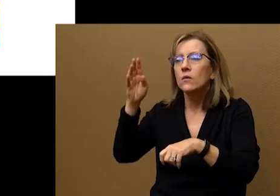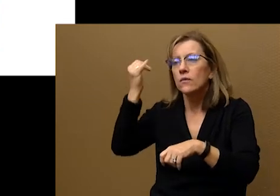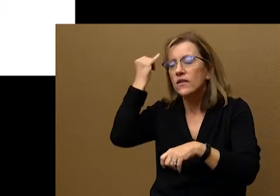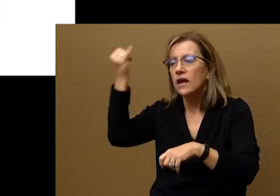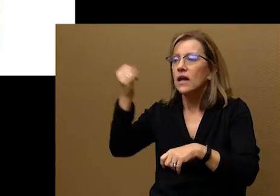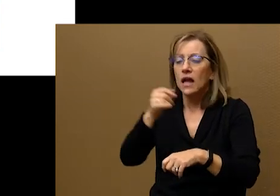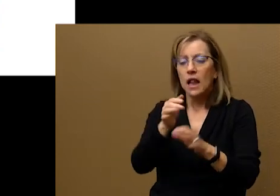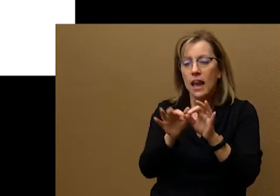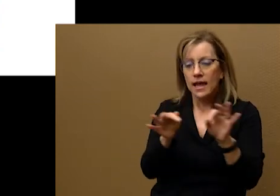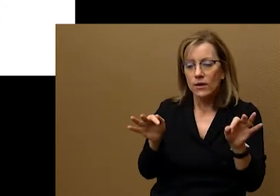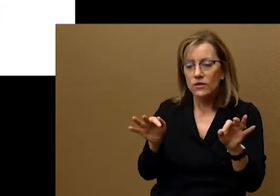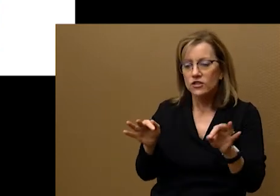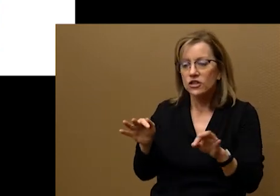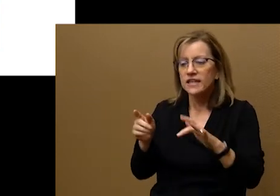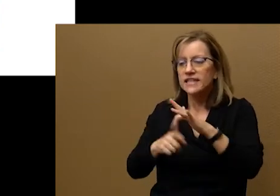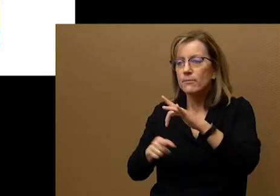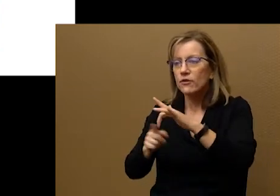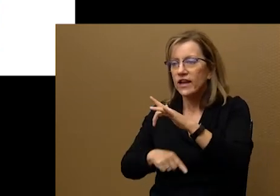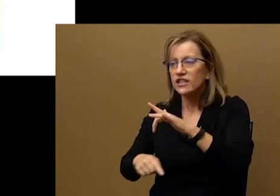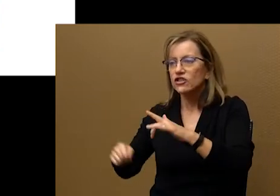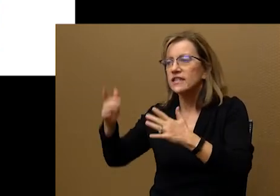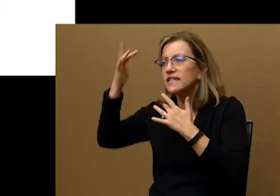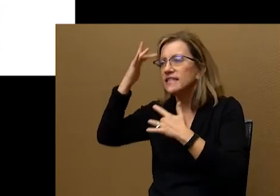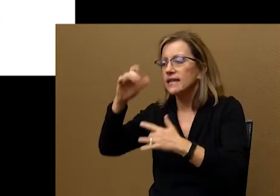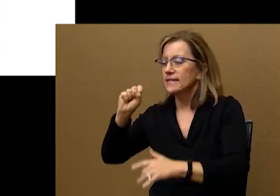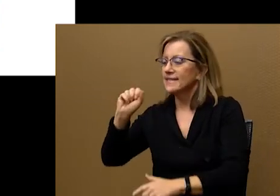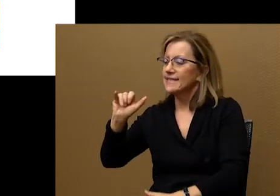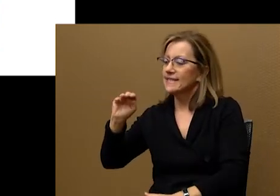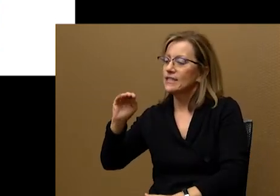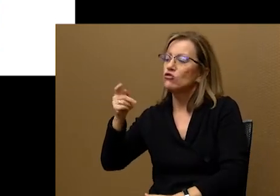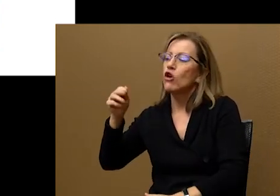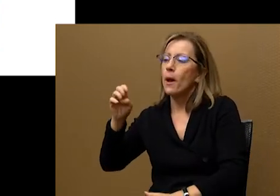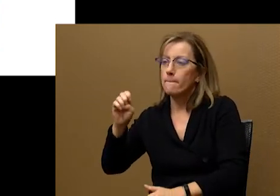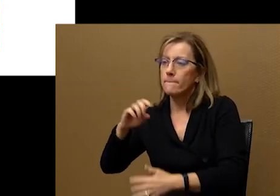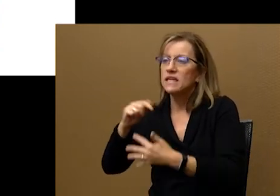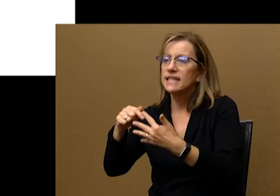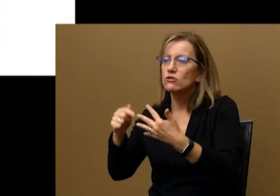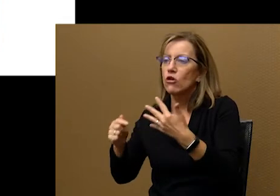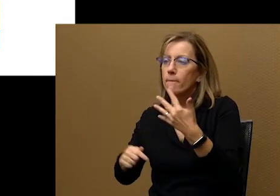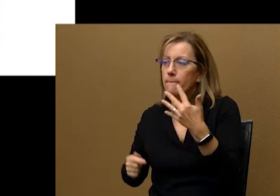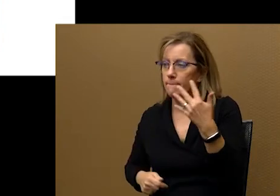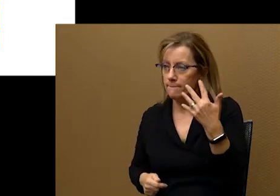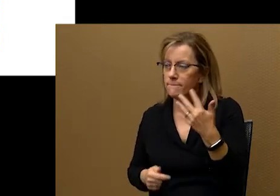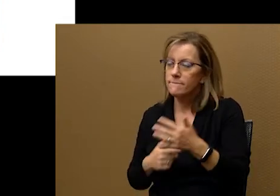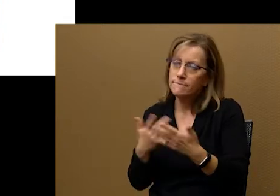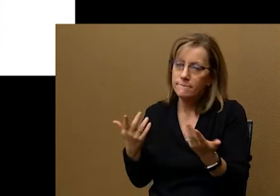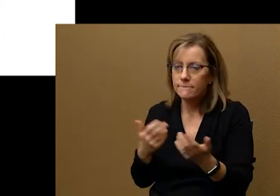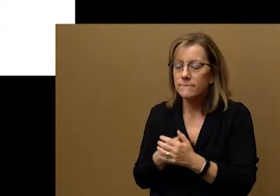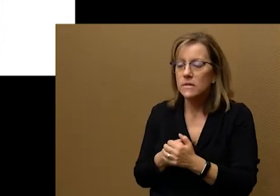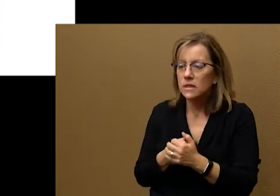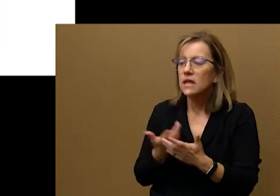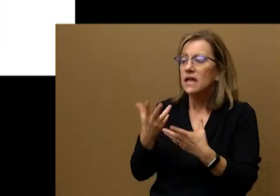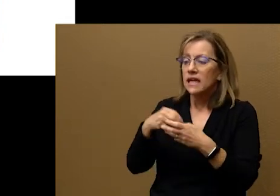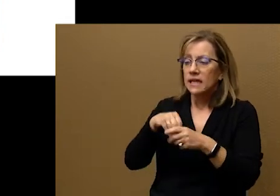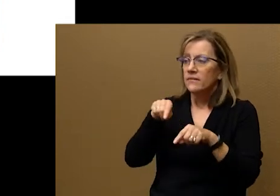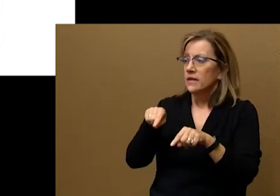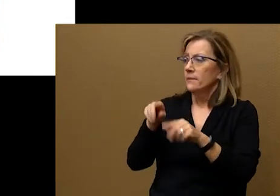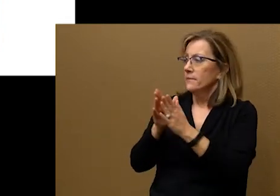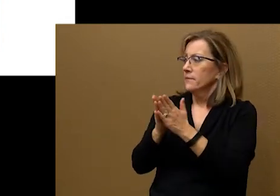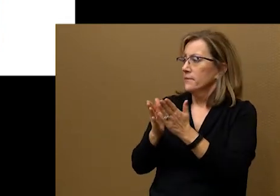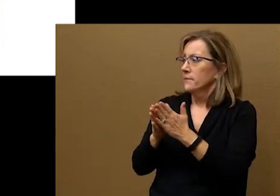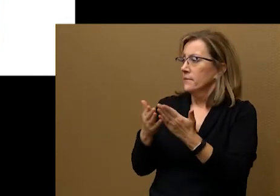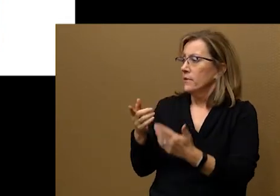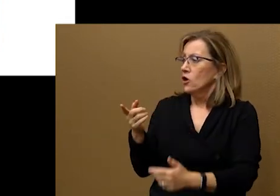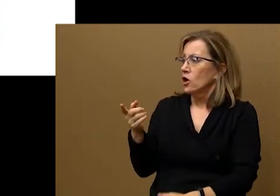this notion of language deprivation syndrome. And I think that's what we're going to stick with, because it's neat and much clearer. In